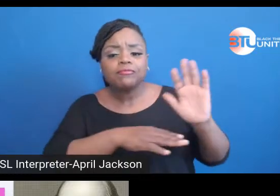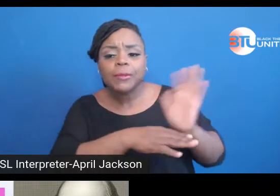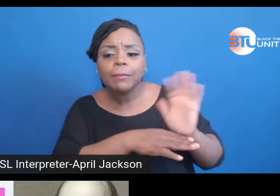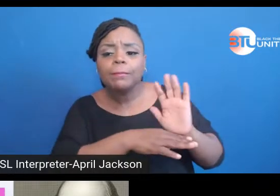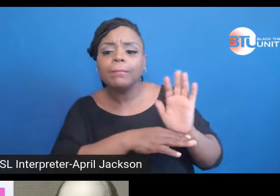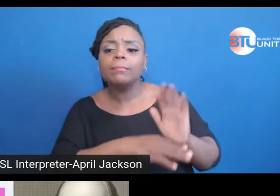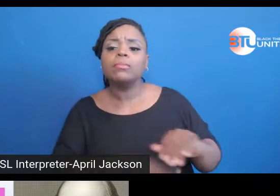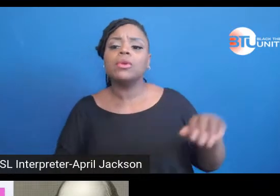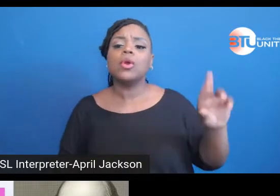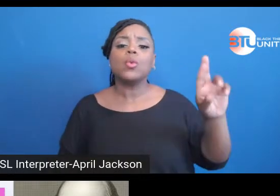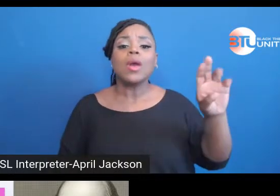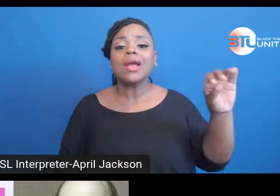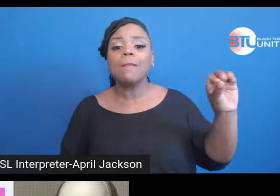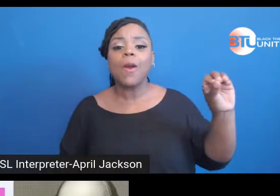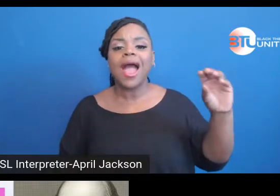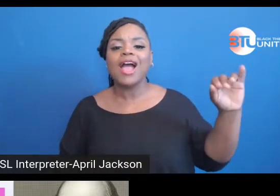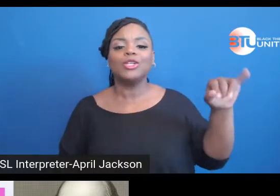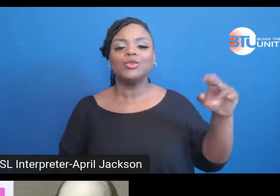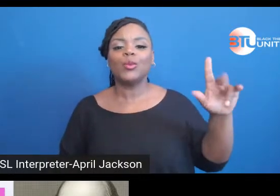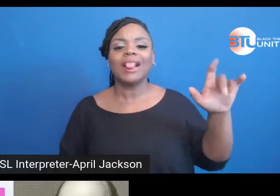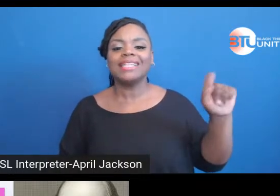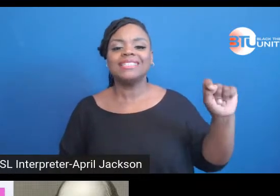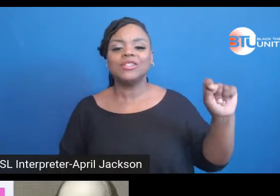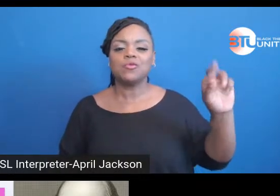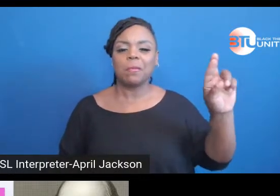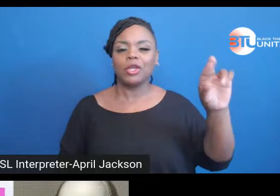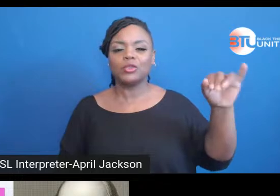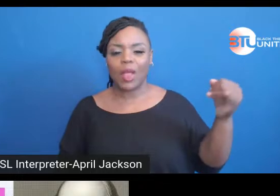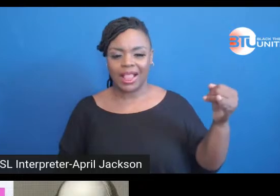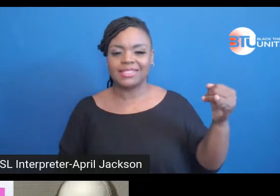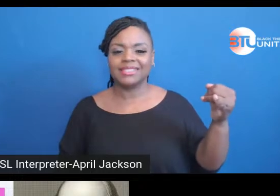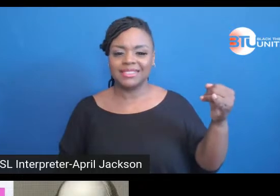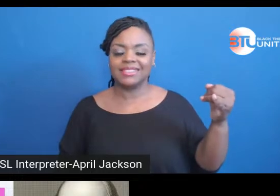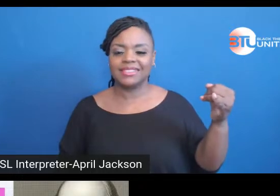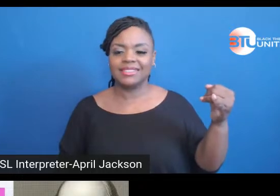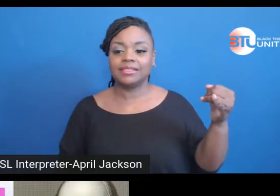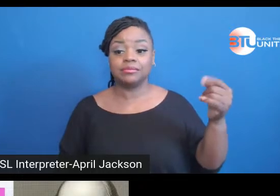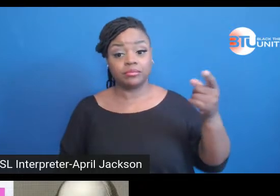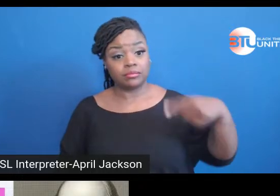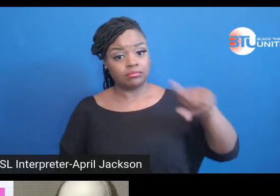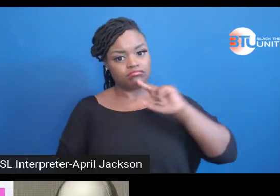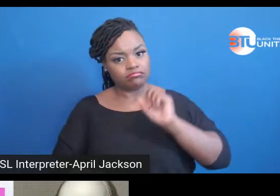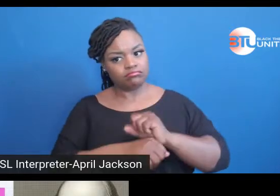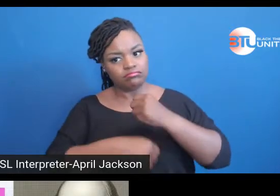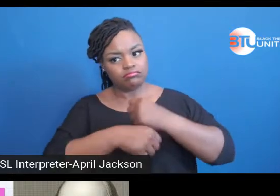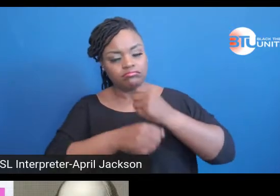and Juliet where they made substantial changes